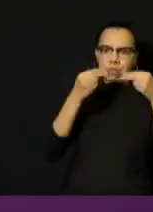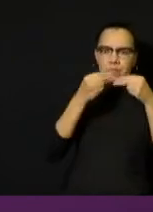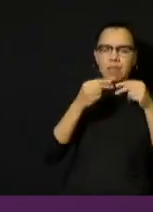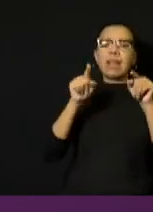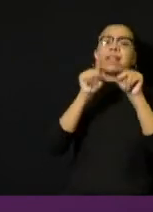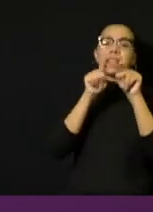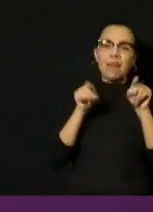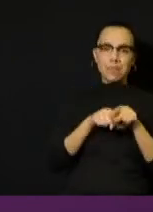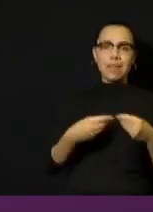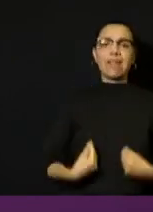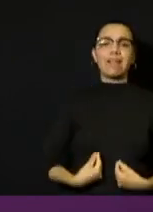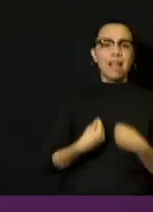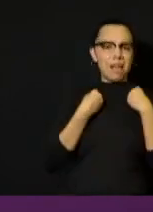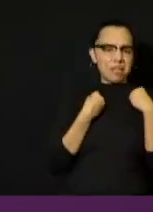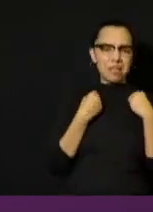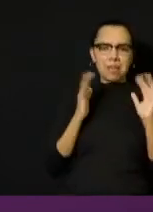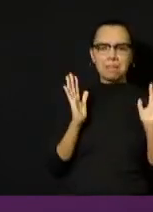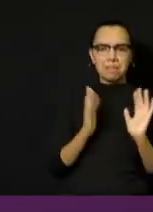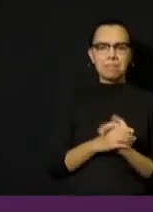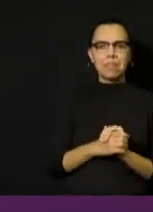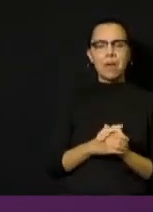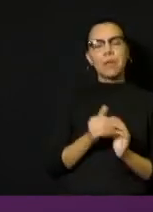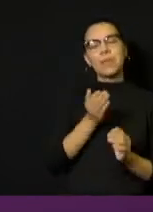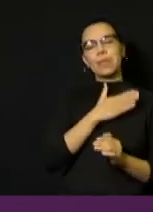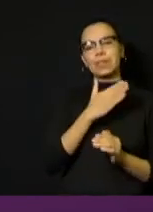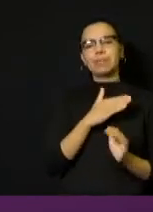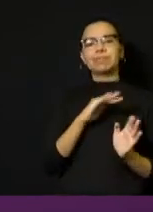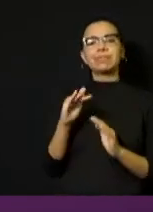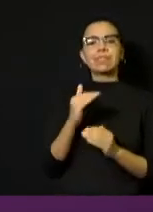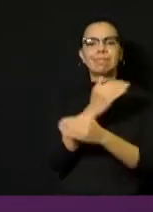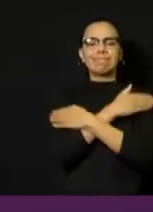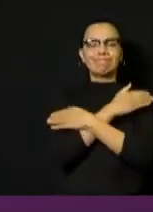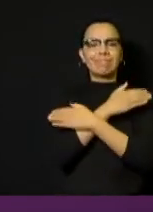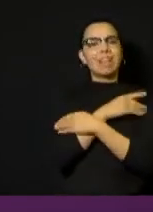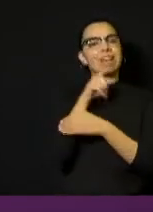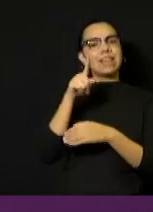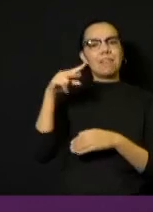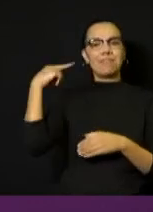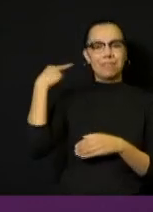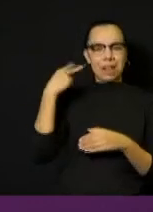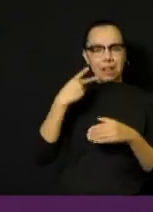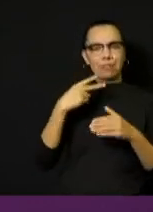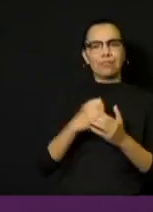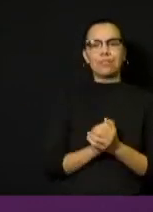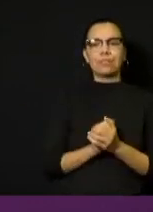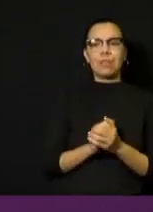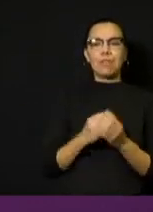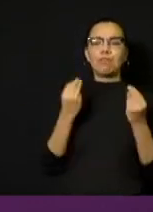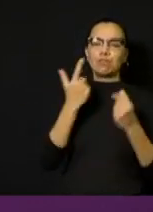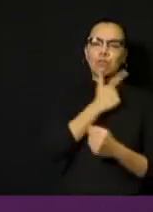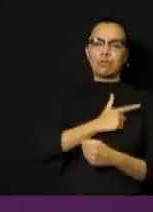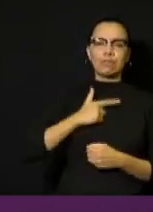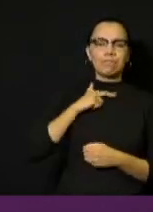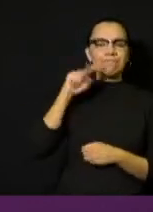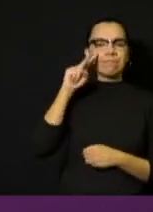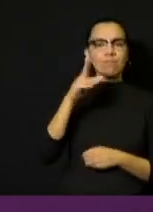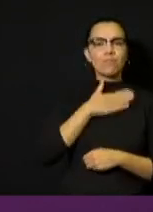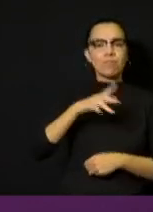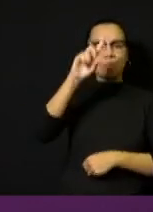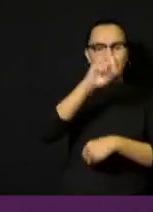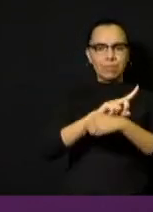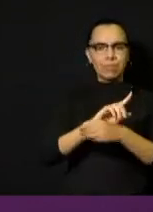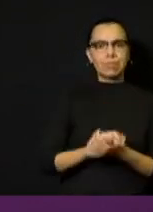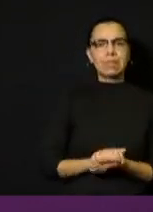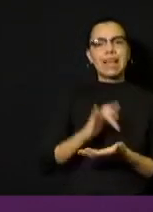life, but in the business, and you achieve that. So congratulations to Jalapa. It was very nice to see you, and